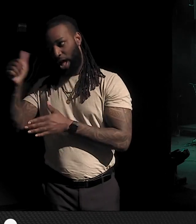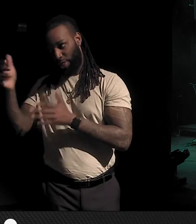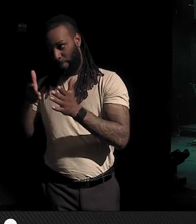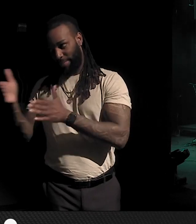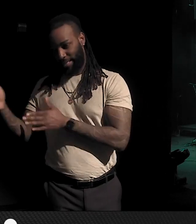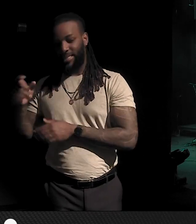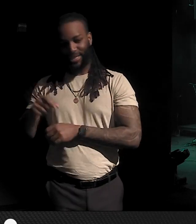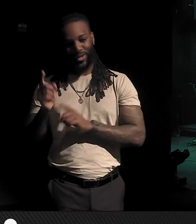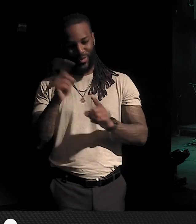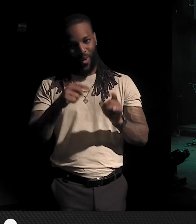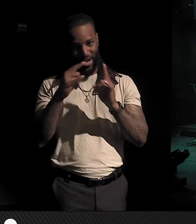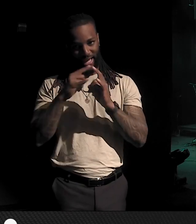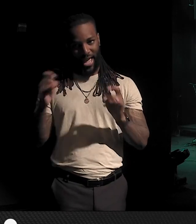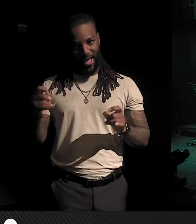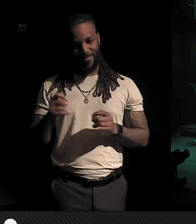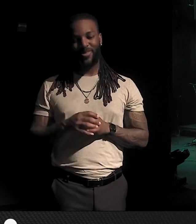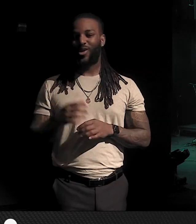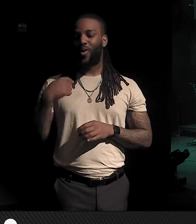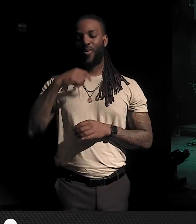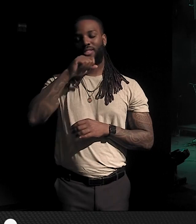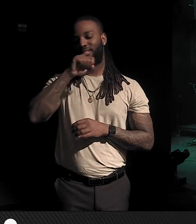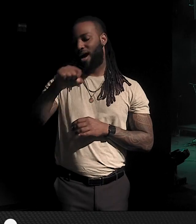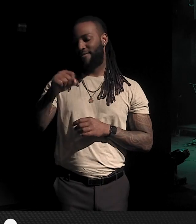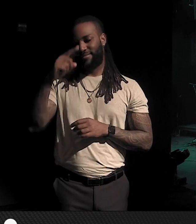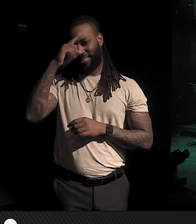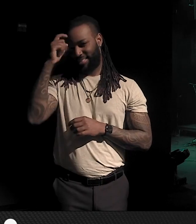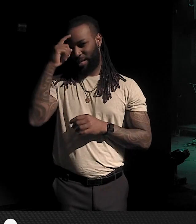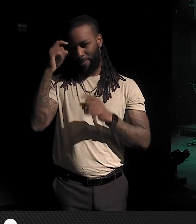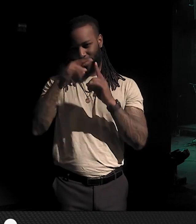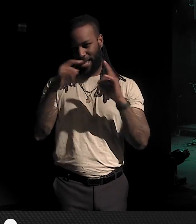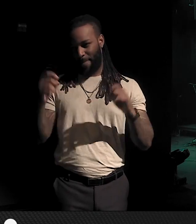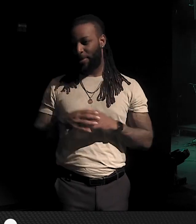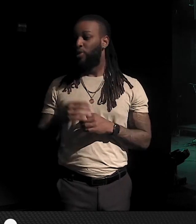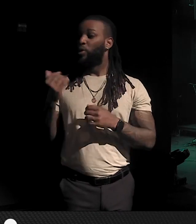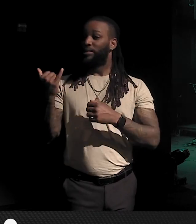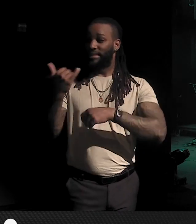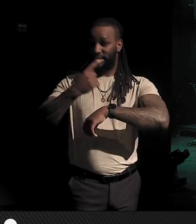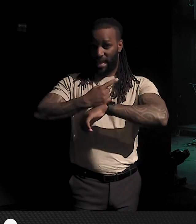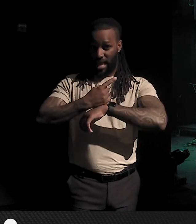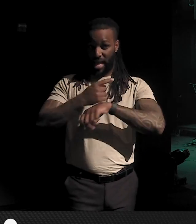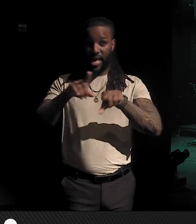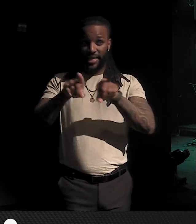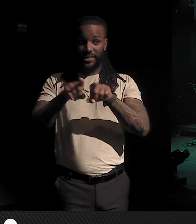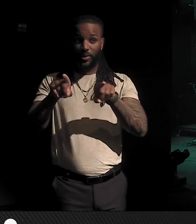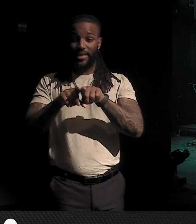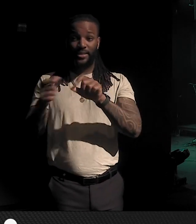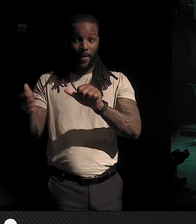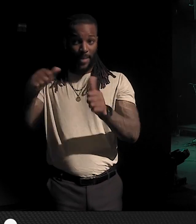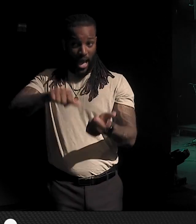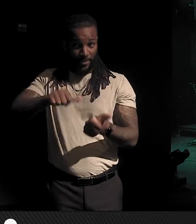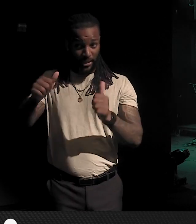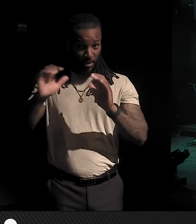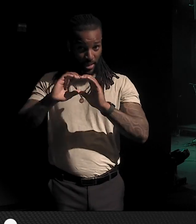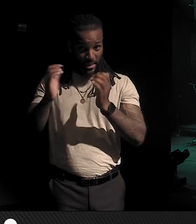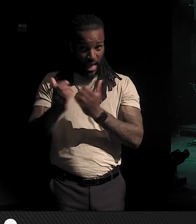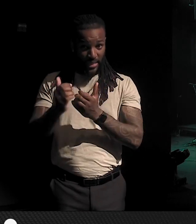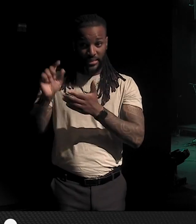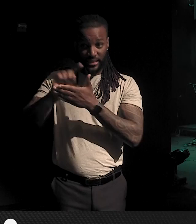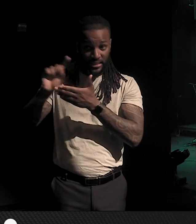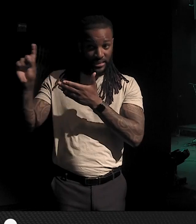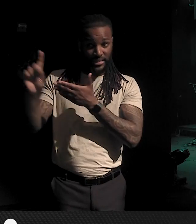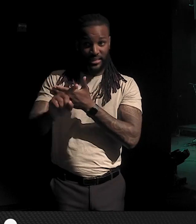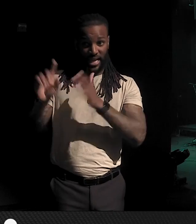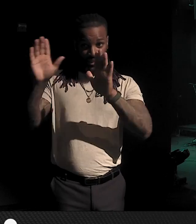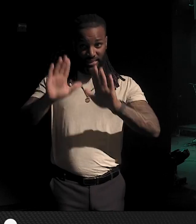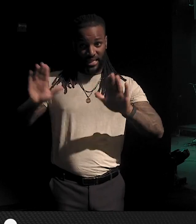It really matters. And so we love summer camp. Today, as well, is the baptism class. Next Sunday, get